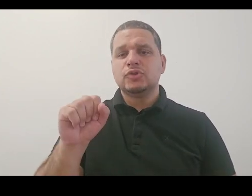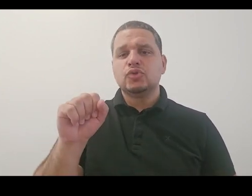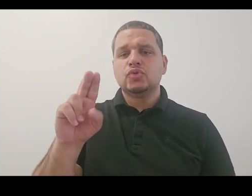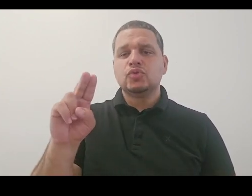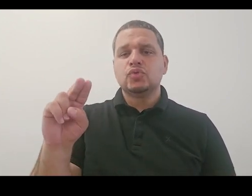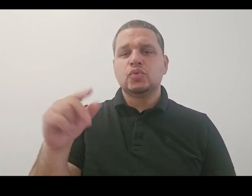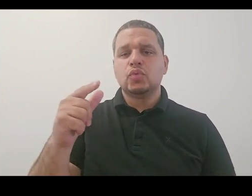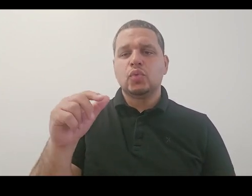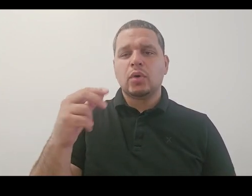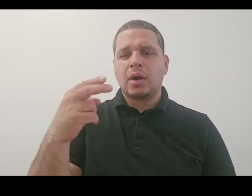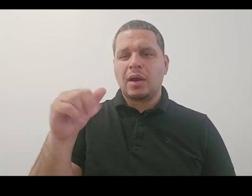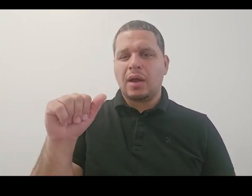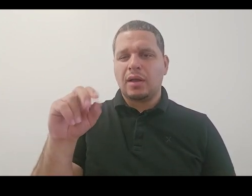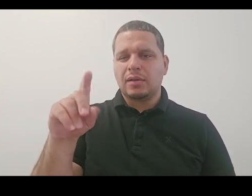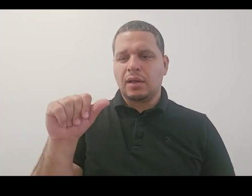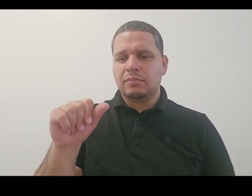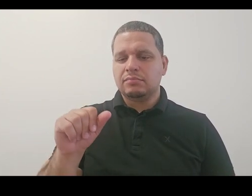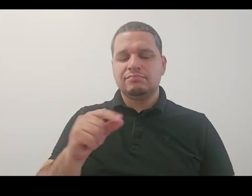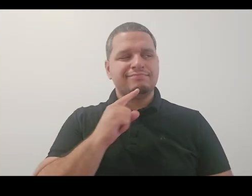for saying that, Chansey, because